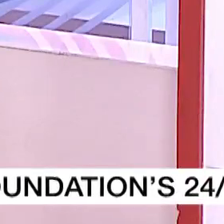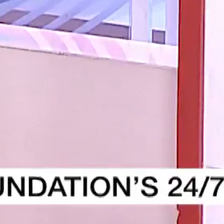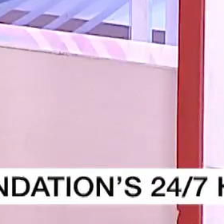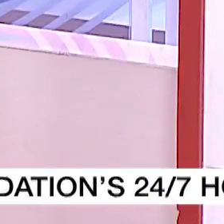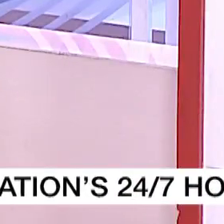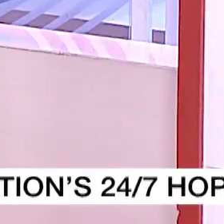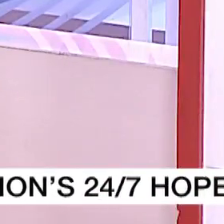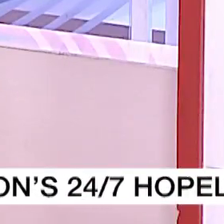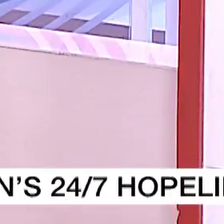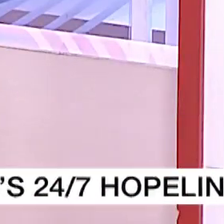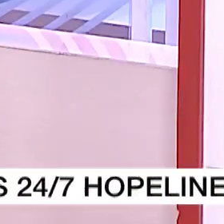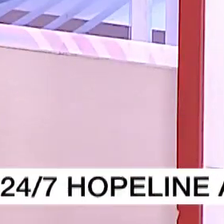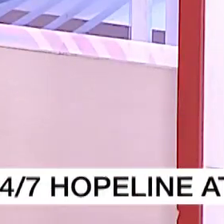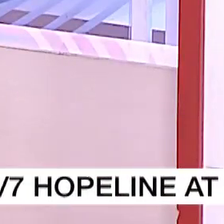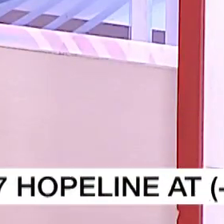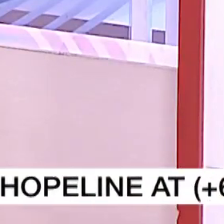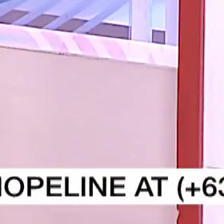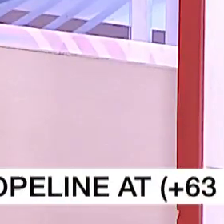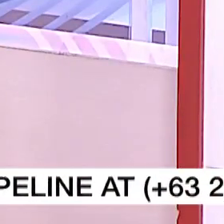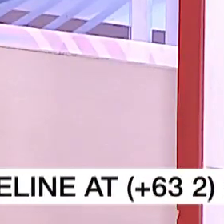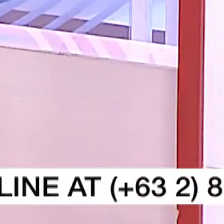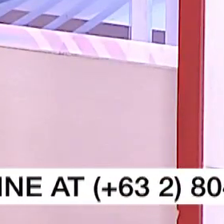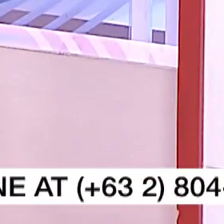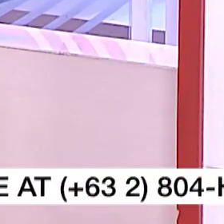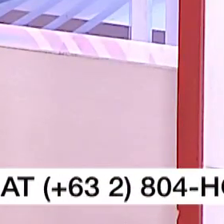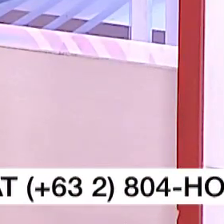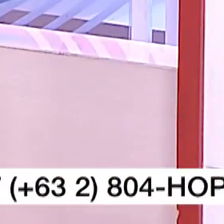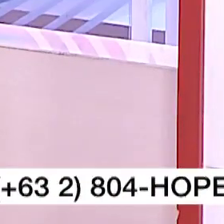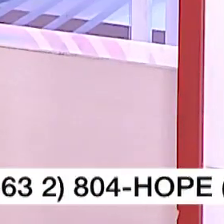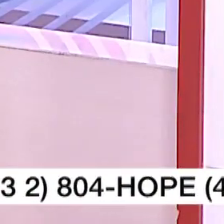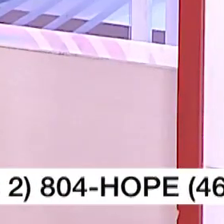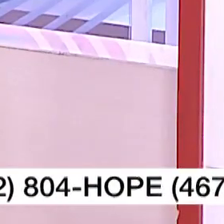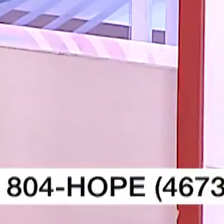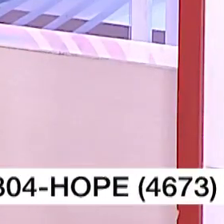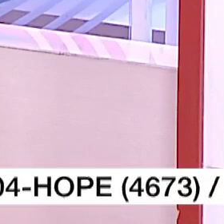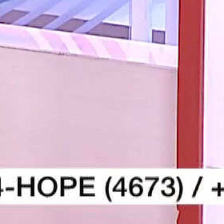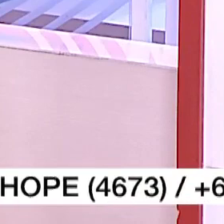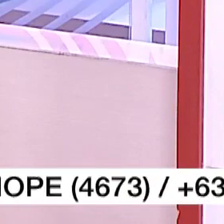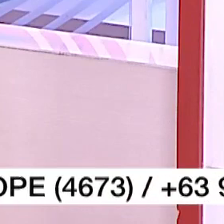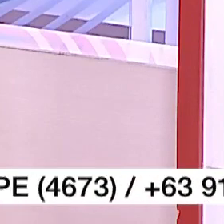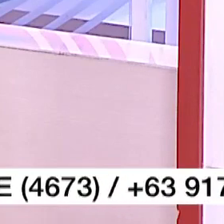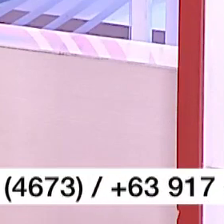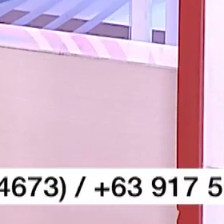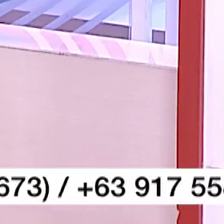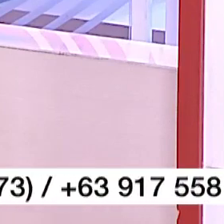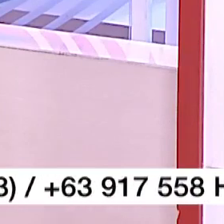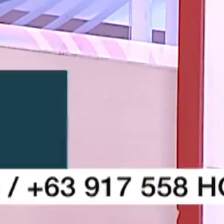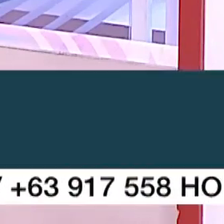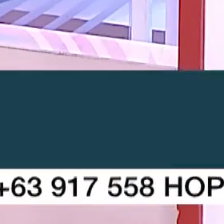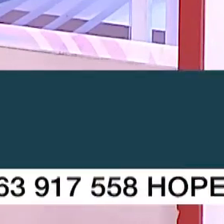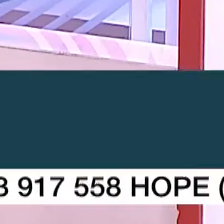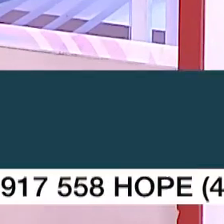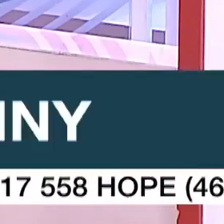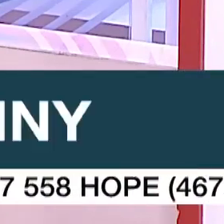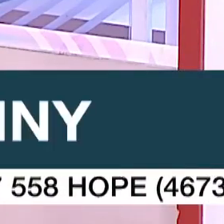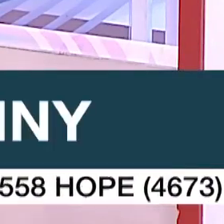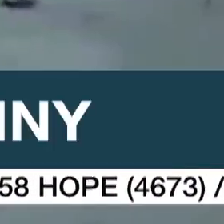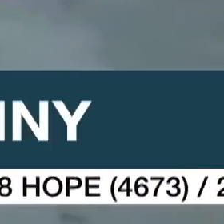Residents of Cagayan bracing for the effects of Jenny. Our very own Harris Julio now joins us with the latest. Harris, what more can you tell us?